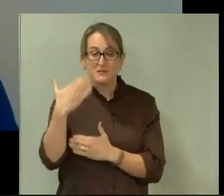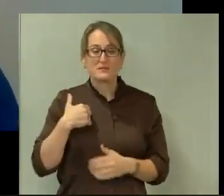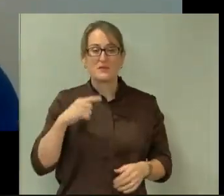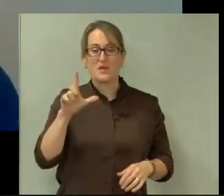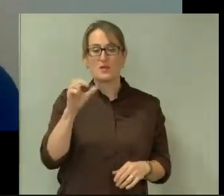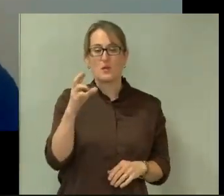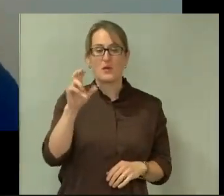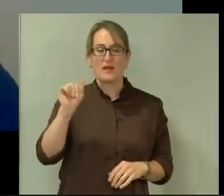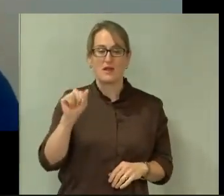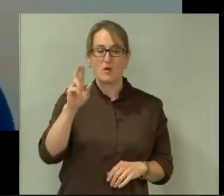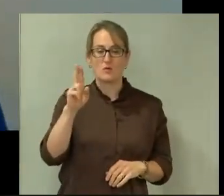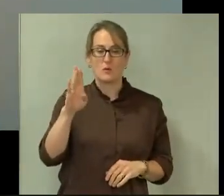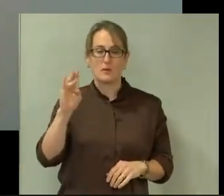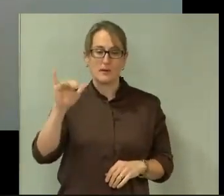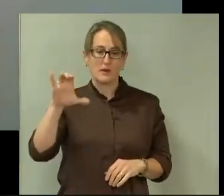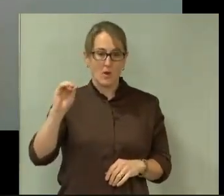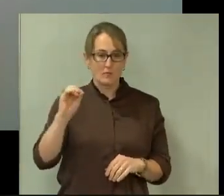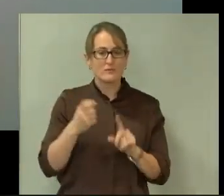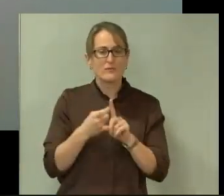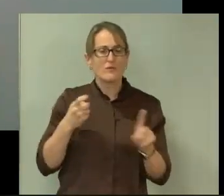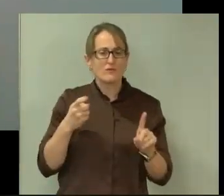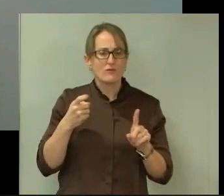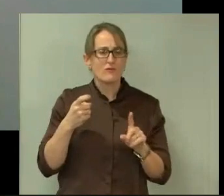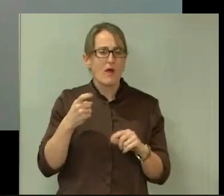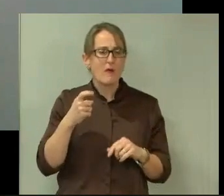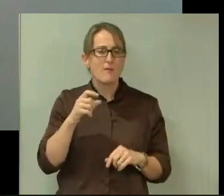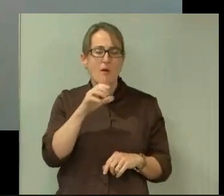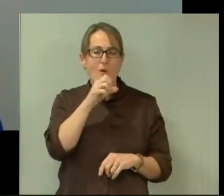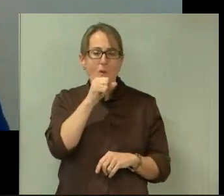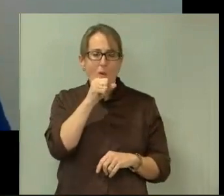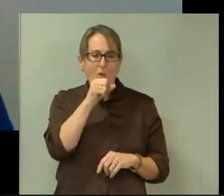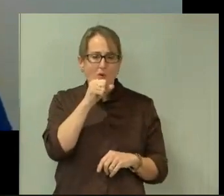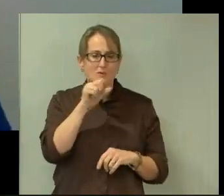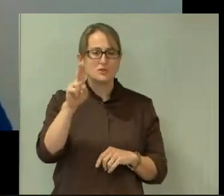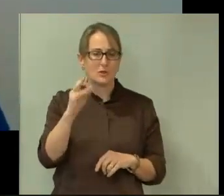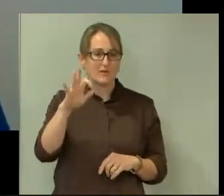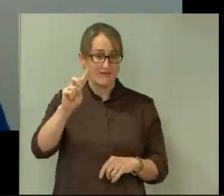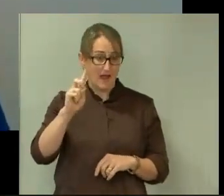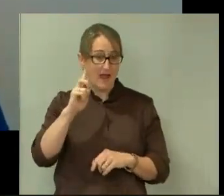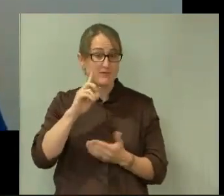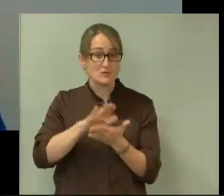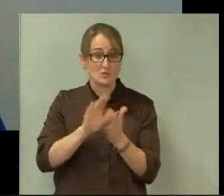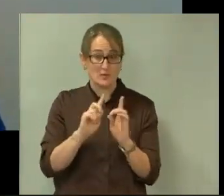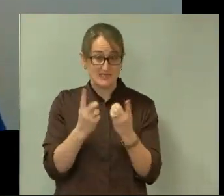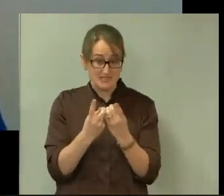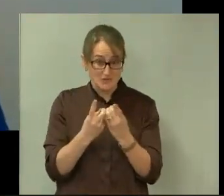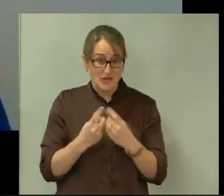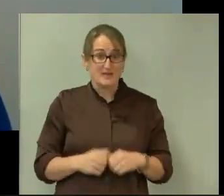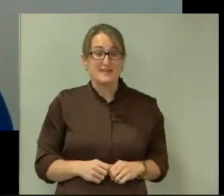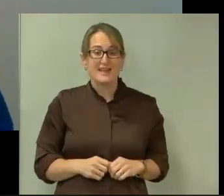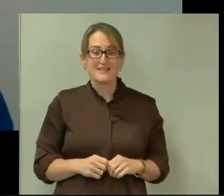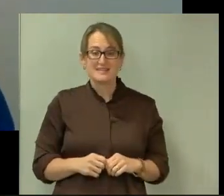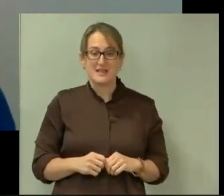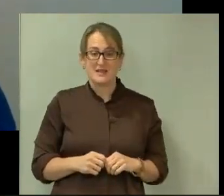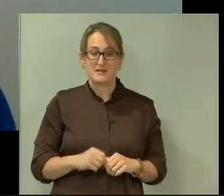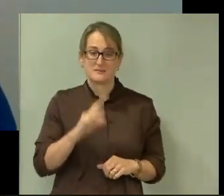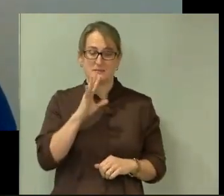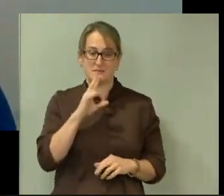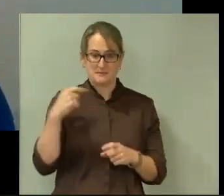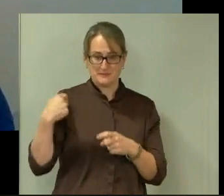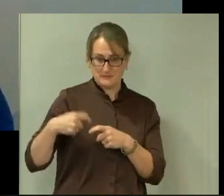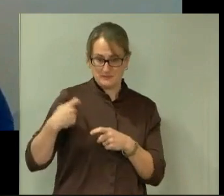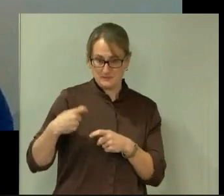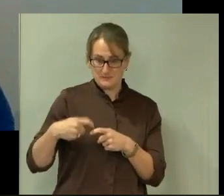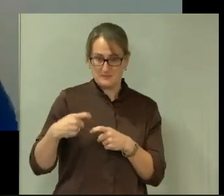Rubio from Jordan Academy at Orange Unified School District. Soy la señora Lorena Rubio, soy la directora de la Academia